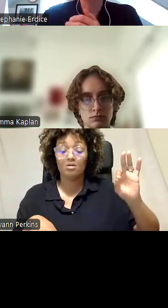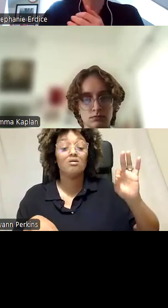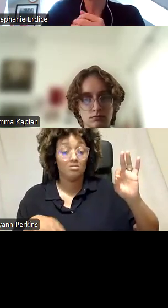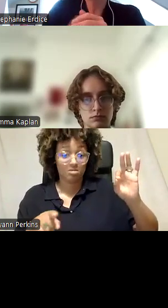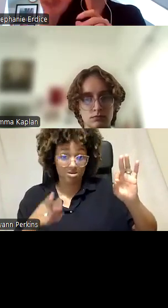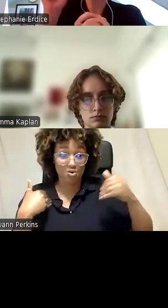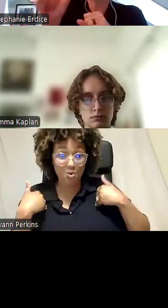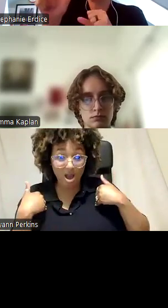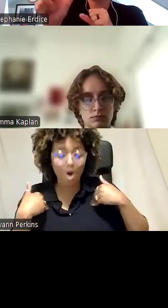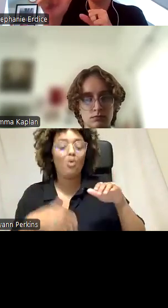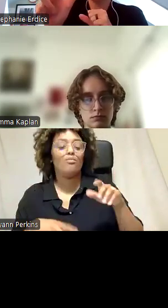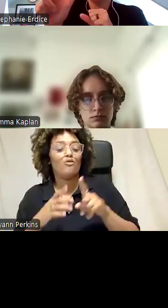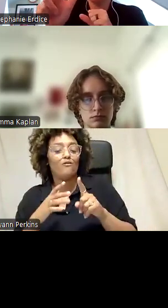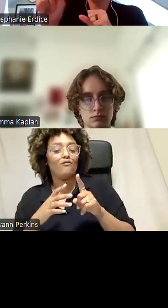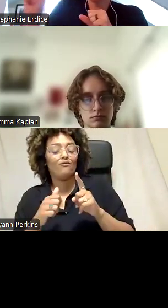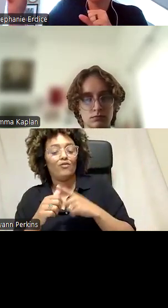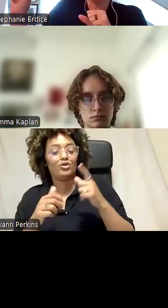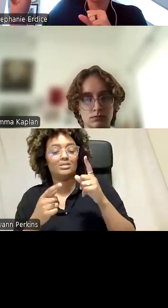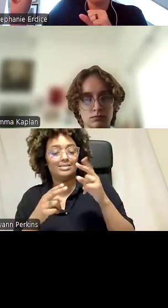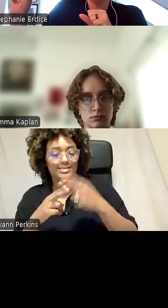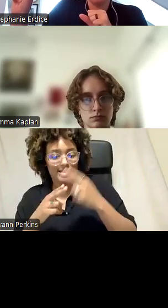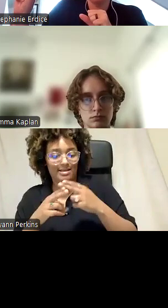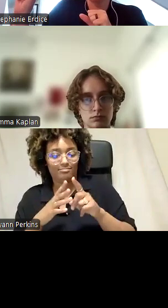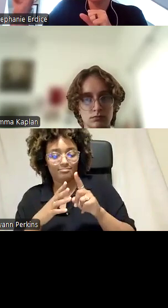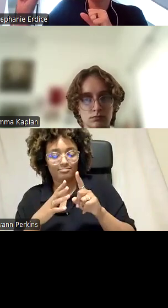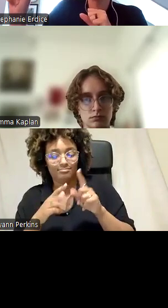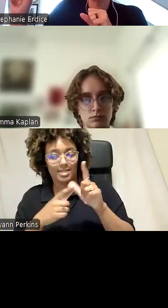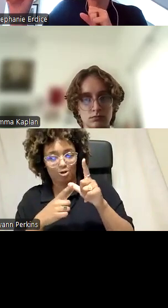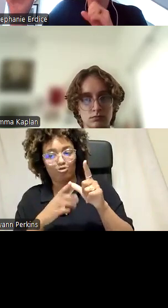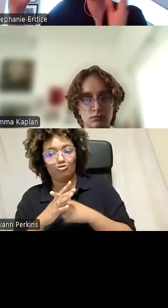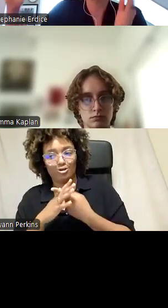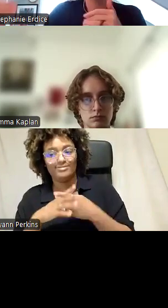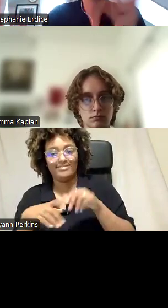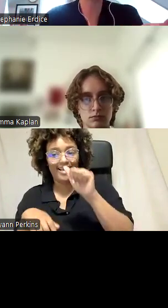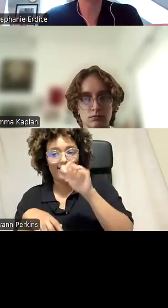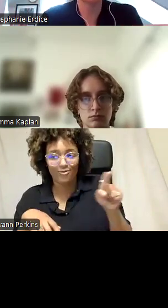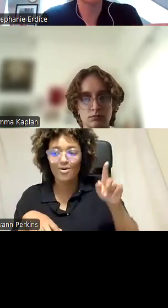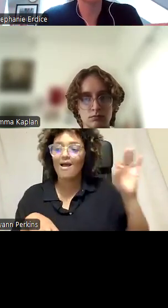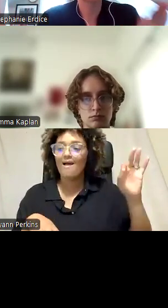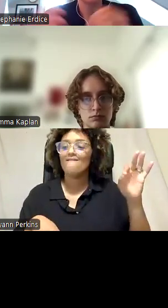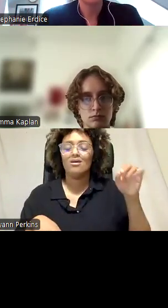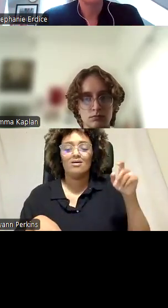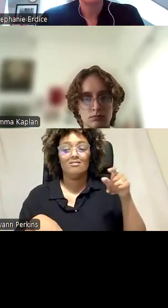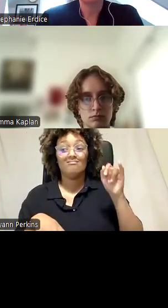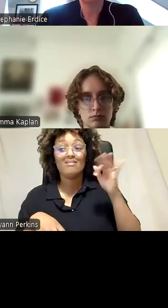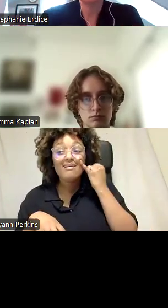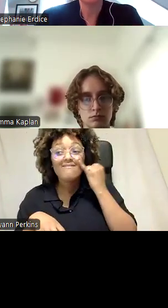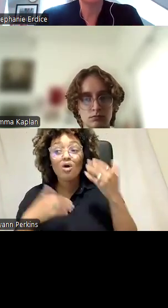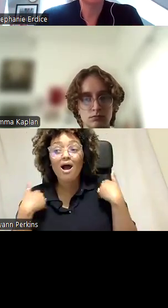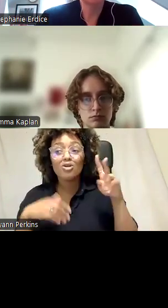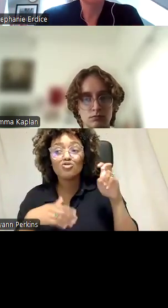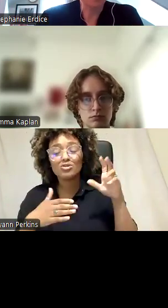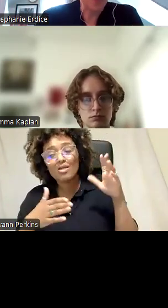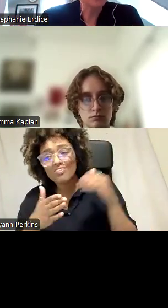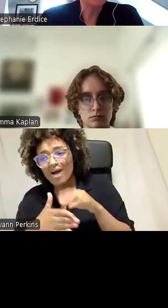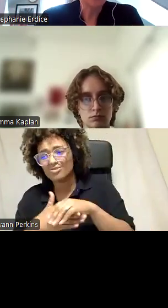$200,000? So put your money amount, $200,000, and then a dash or an equal sign, and what you would do with it. If your first name